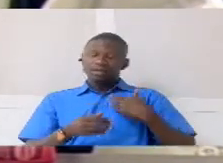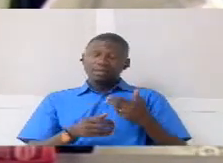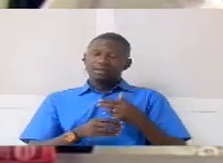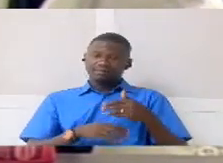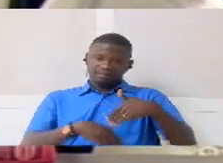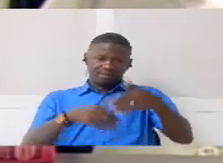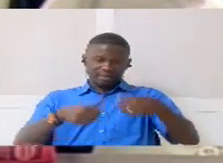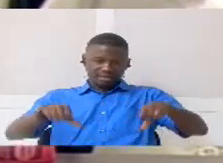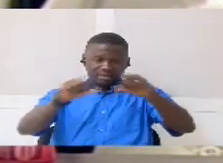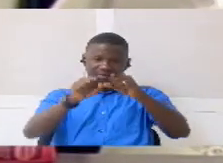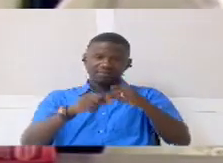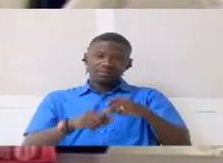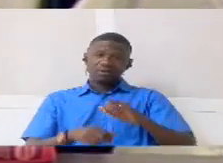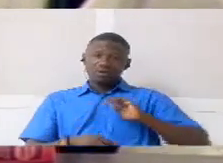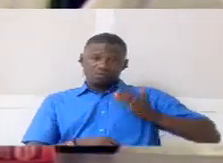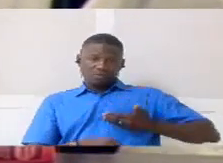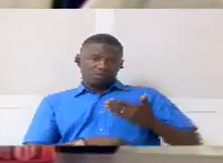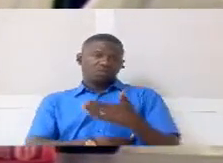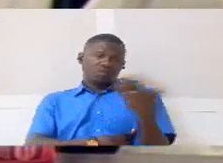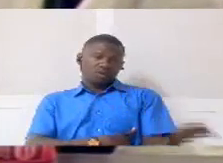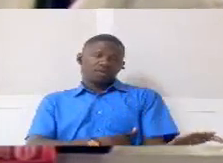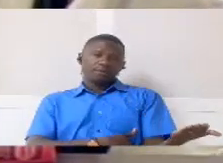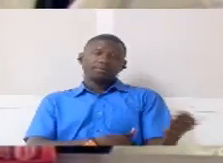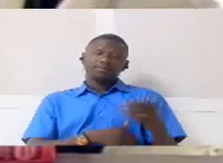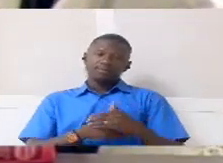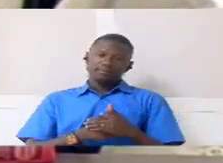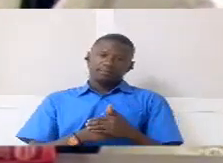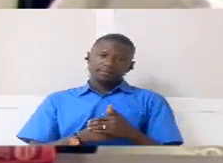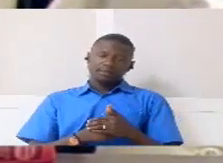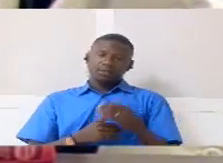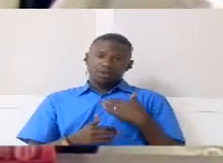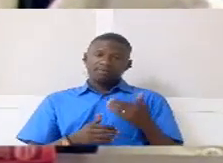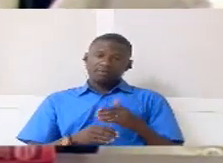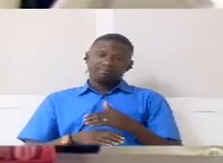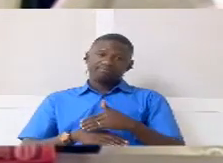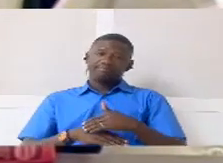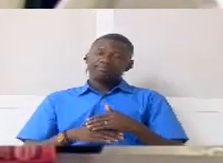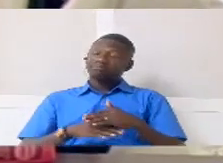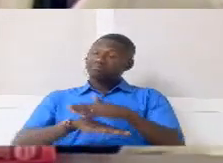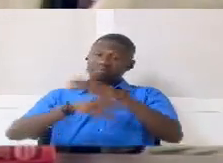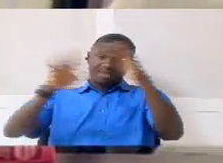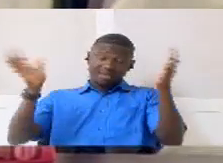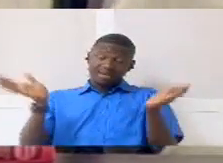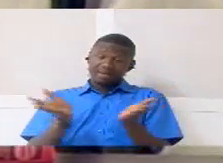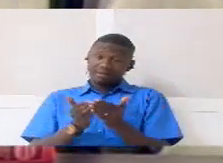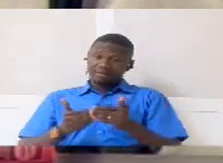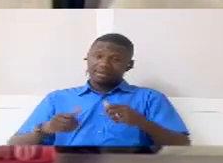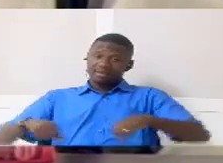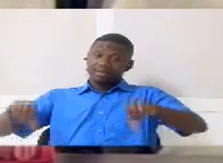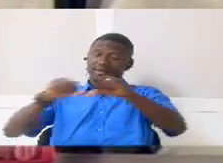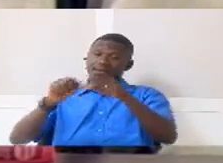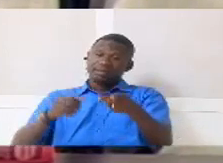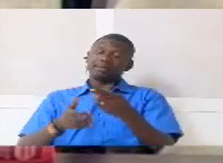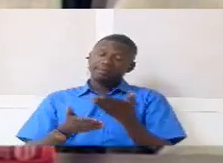enclosure for the female wing many yard of anabole kono jero and you also have the main yard yeri man fana suda fayo fana